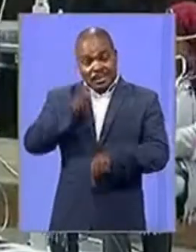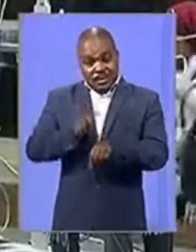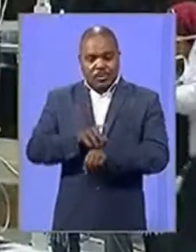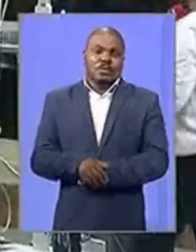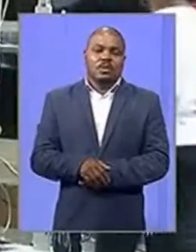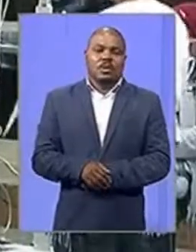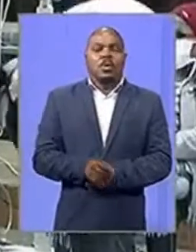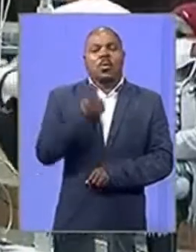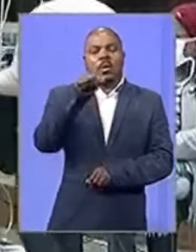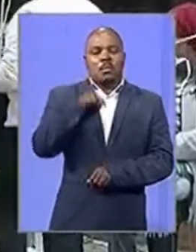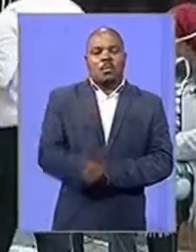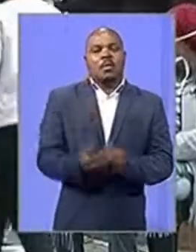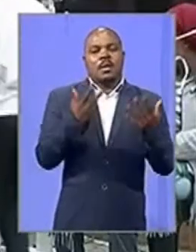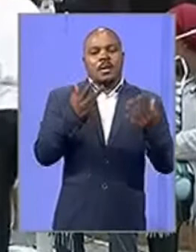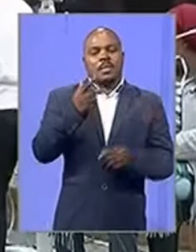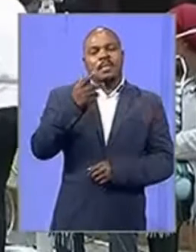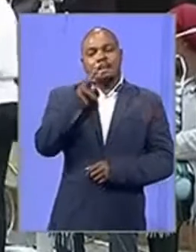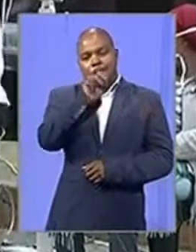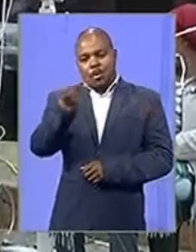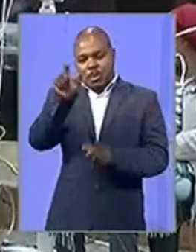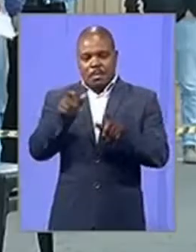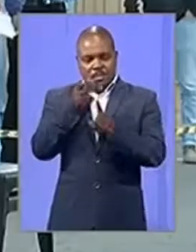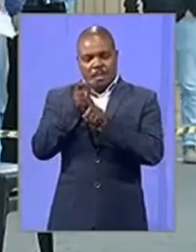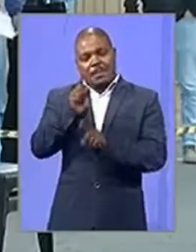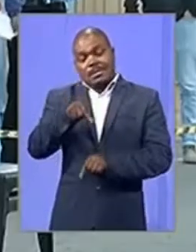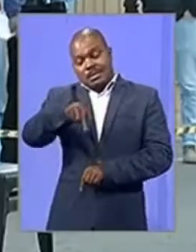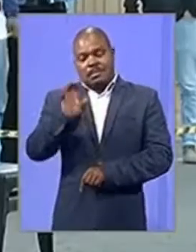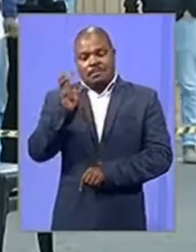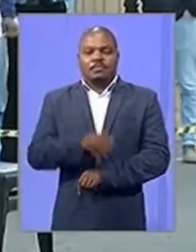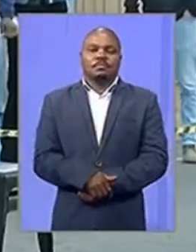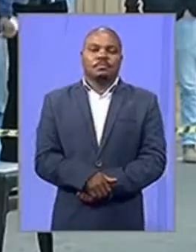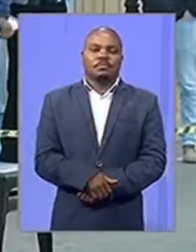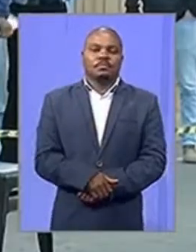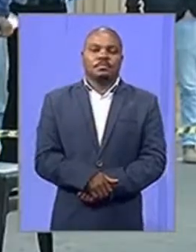tse 1.9. Makgolo A Robonngwe, SABC News, Bloemfontein.